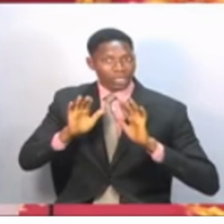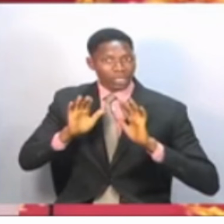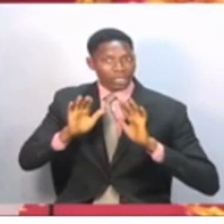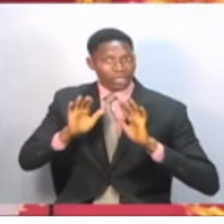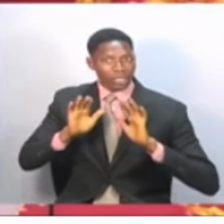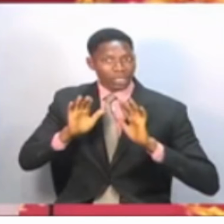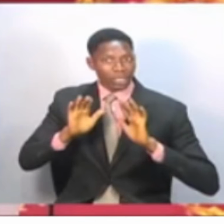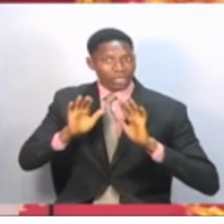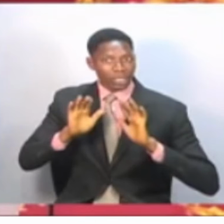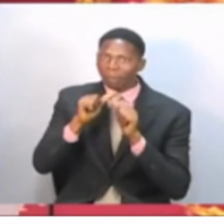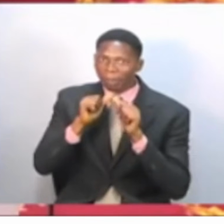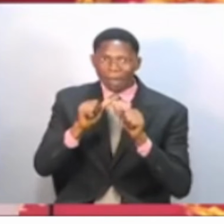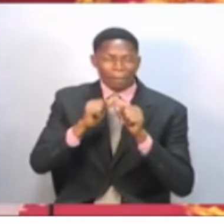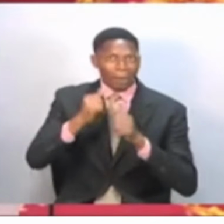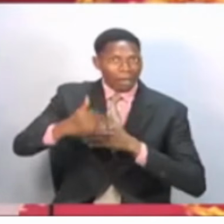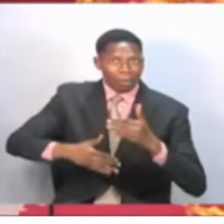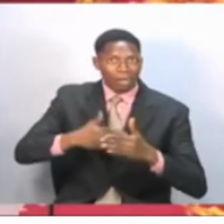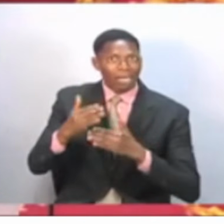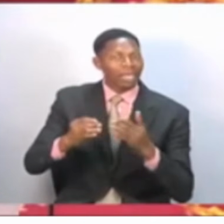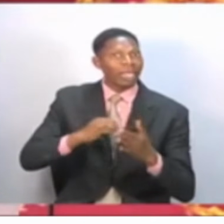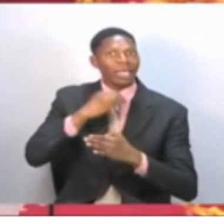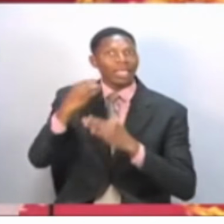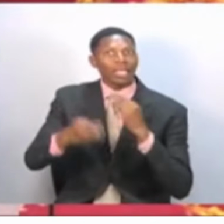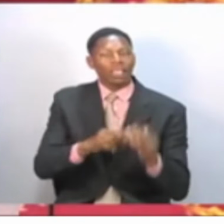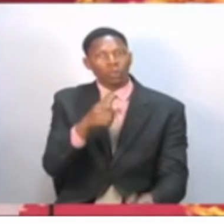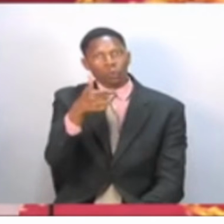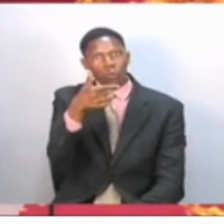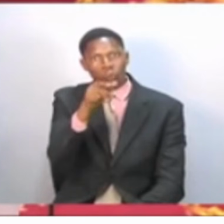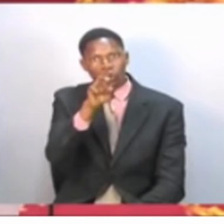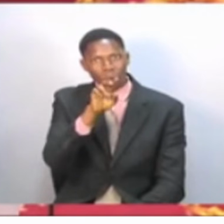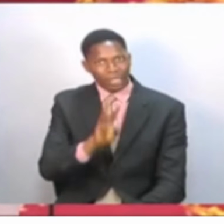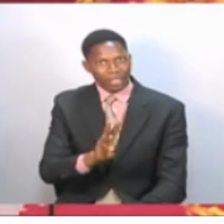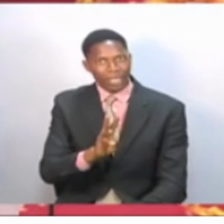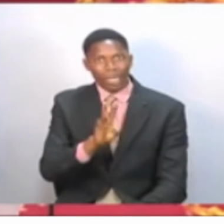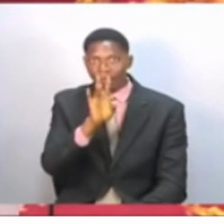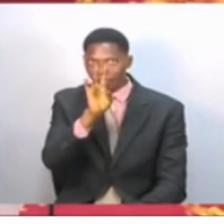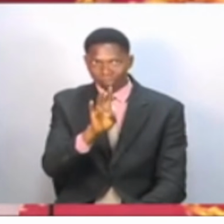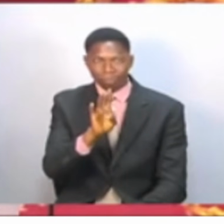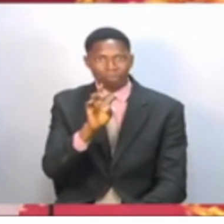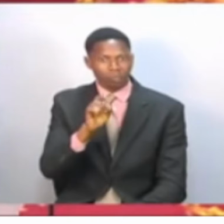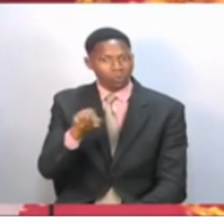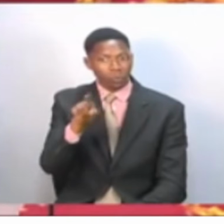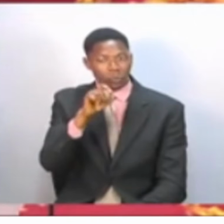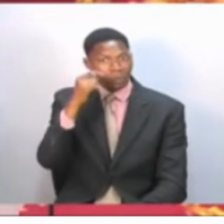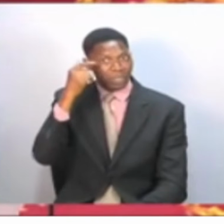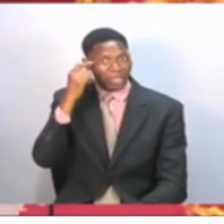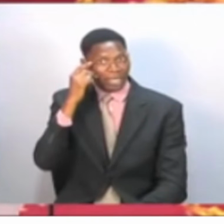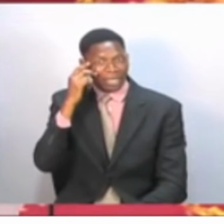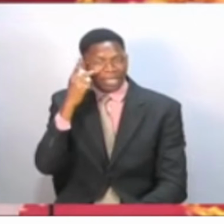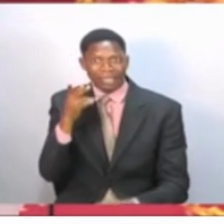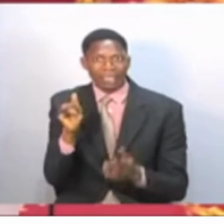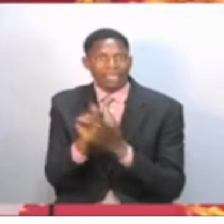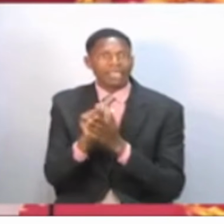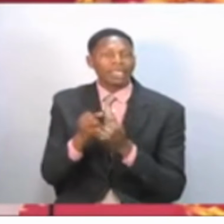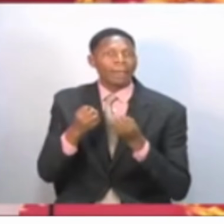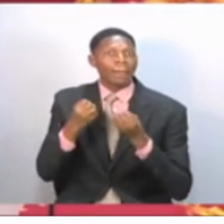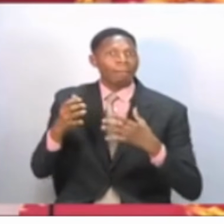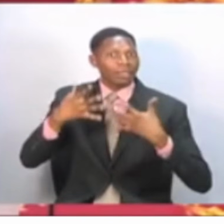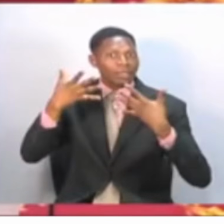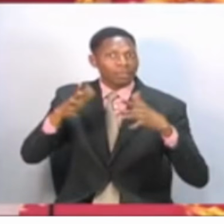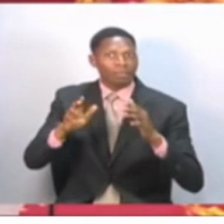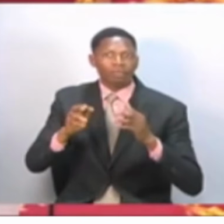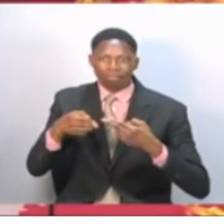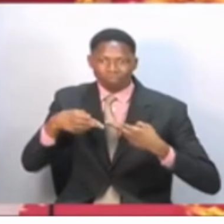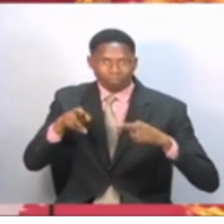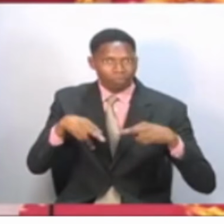are ongoing, and by the end of 2027, Mr. Speaker, you will see a lot of completed road projects